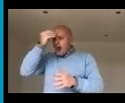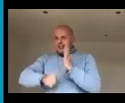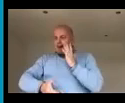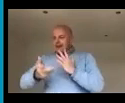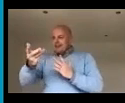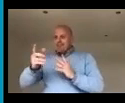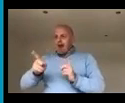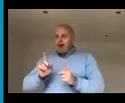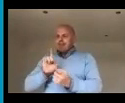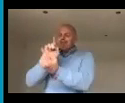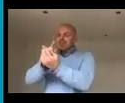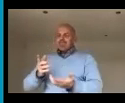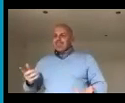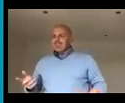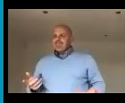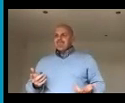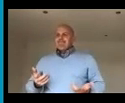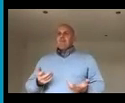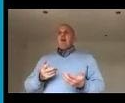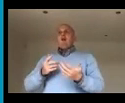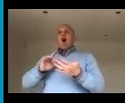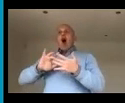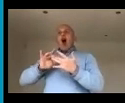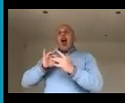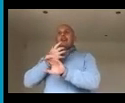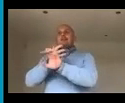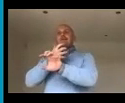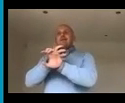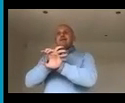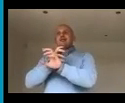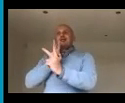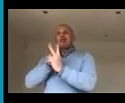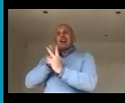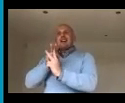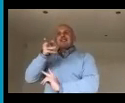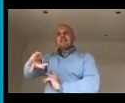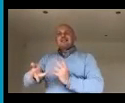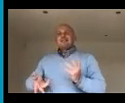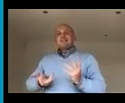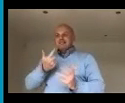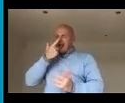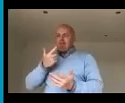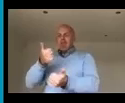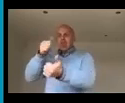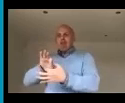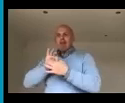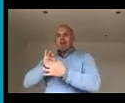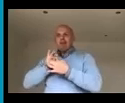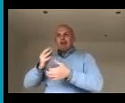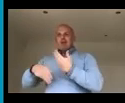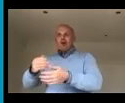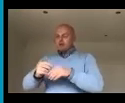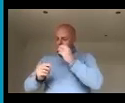them, but are now doing online contact sessions so that people can still keep in touch. So